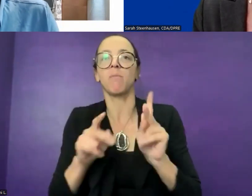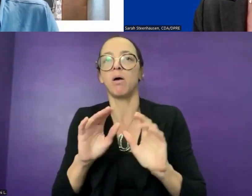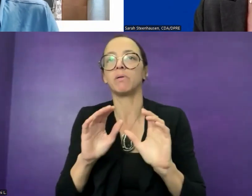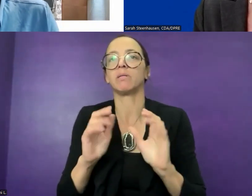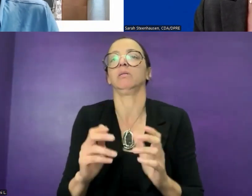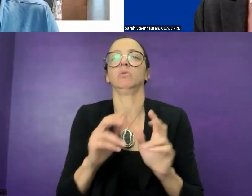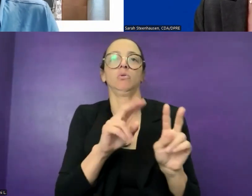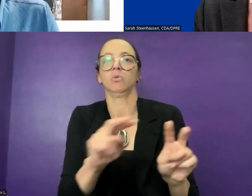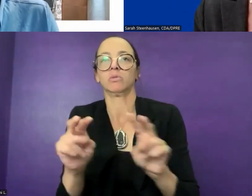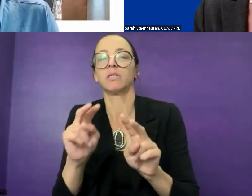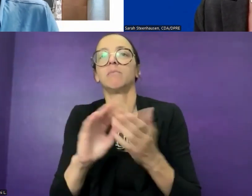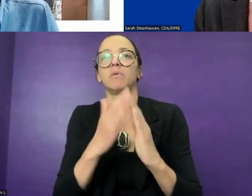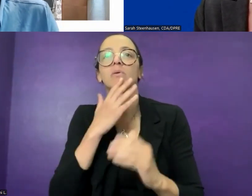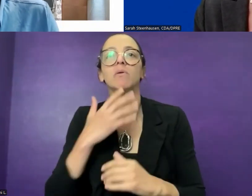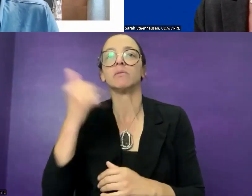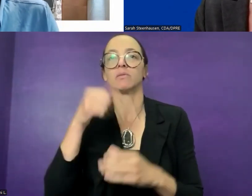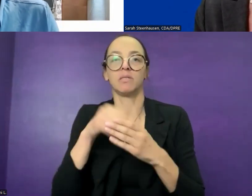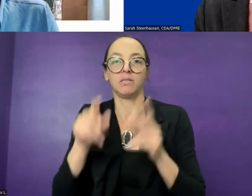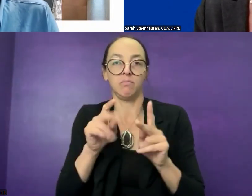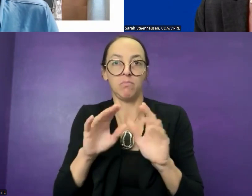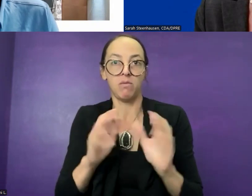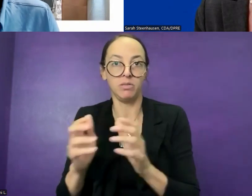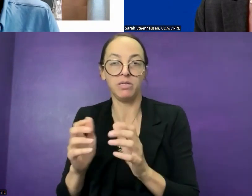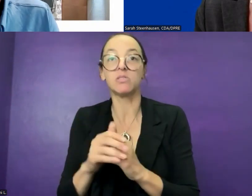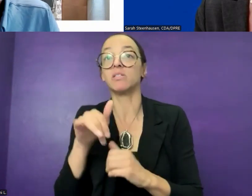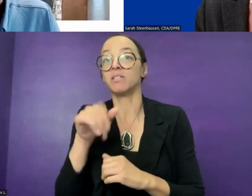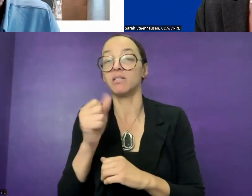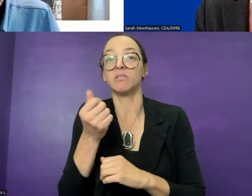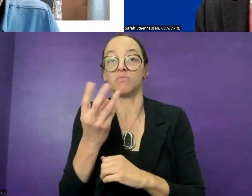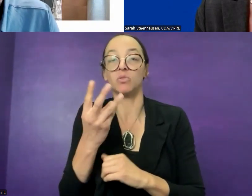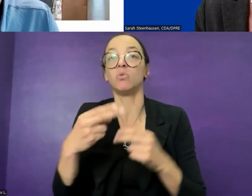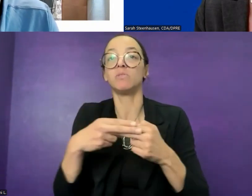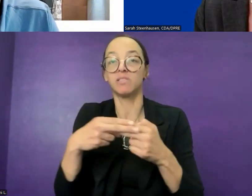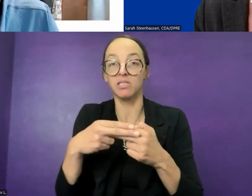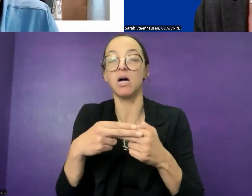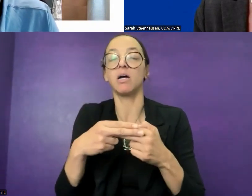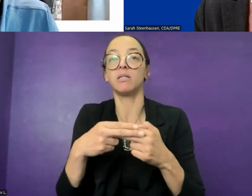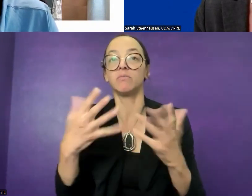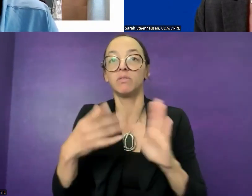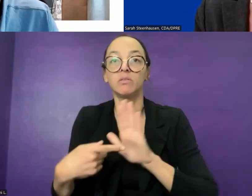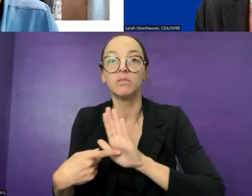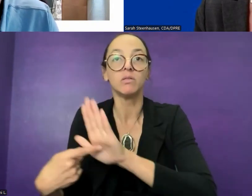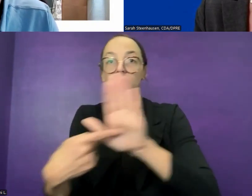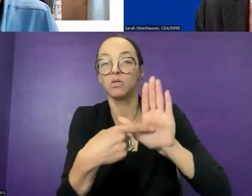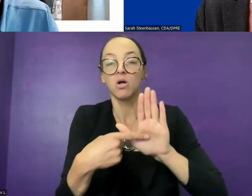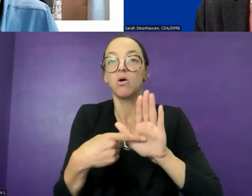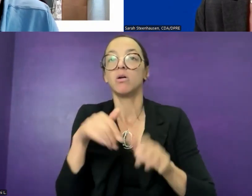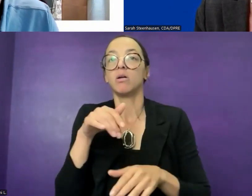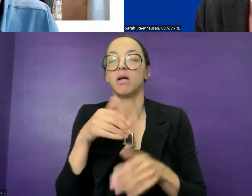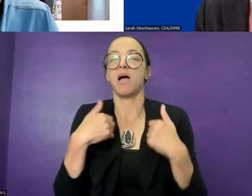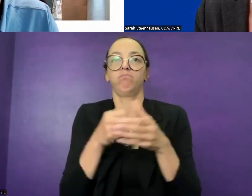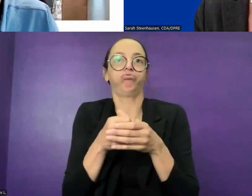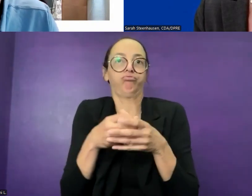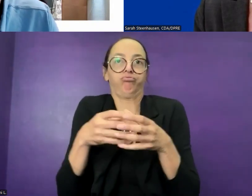that were presented showed not only is there a tremendous growth in the aging population as a percentage of the overall